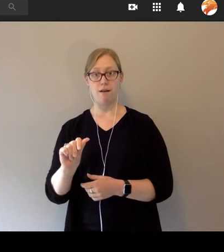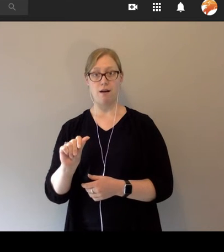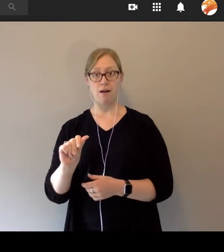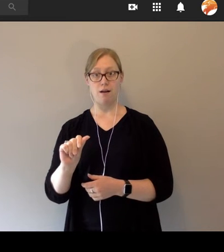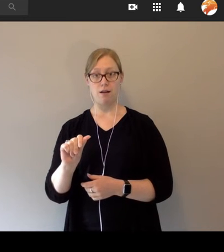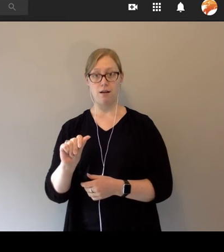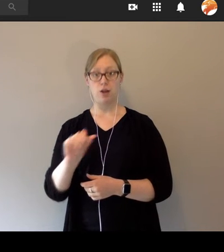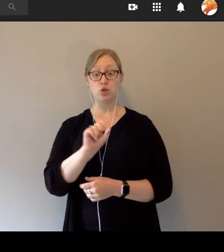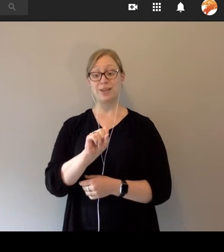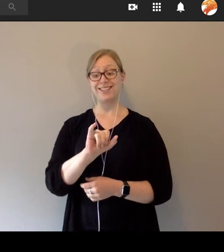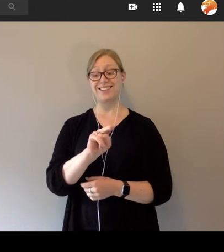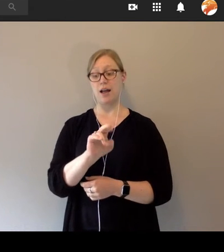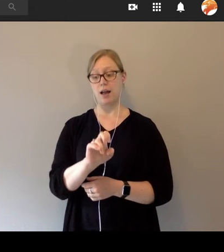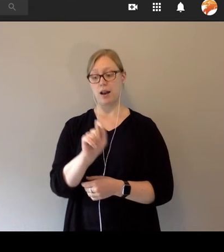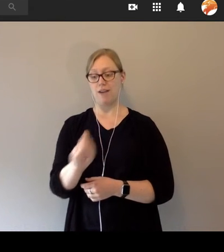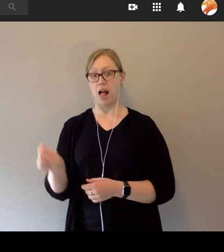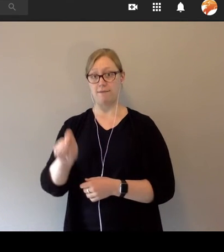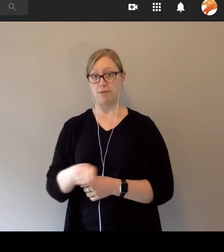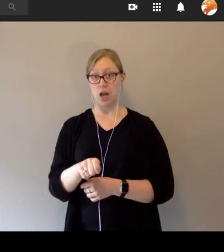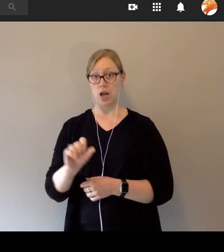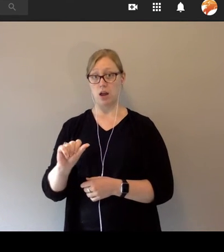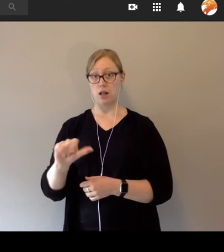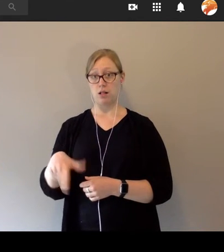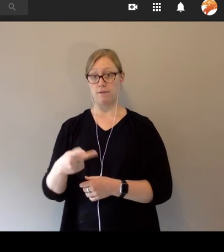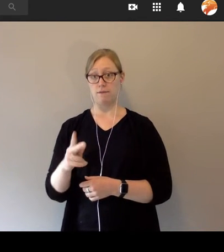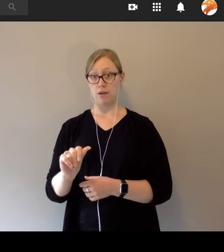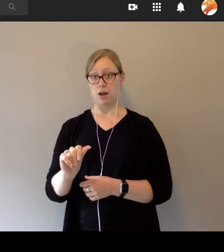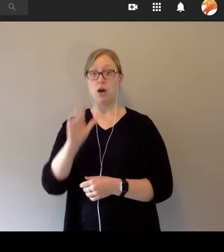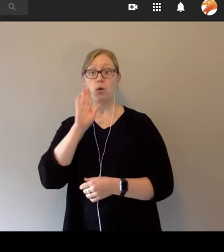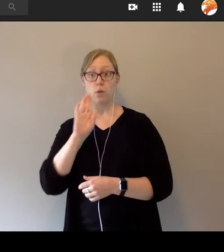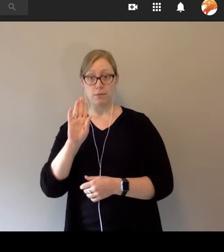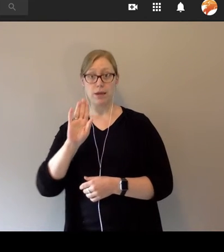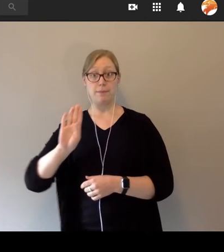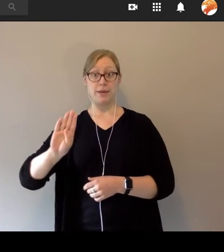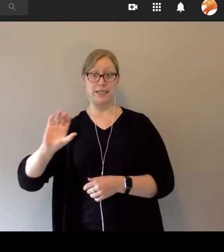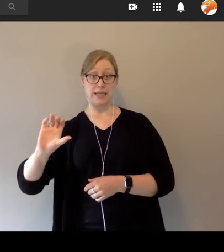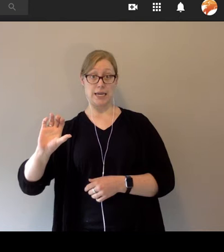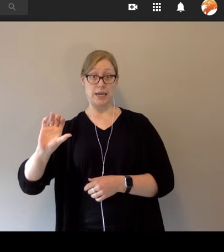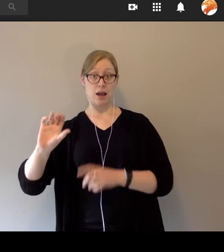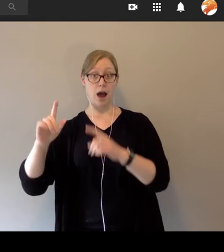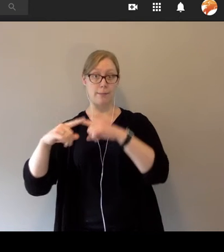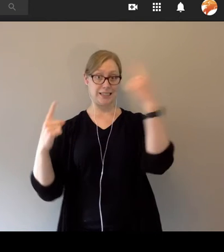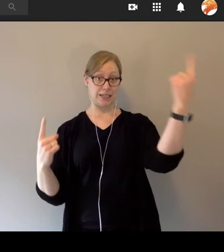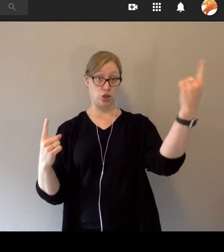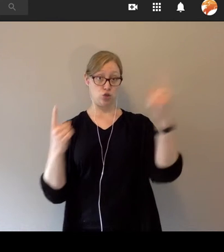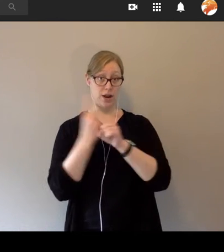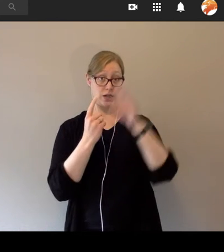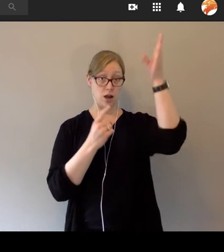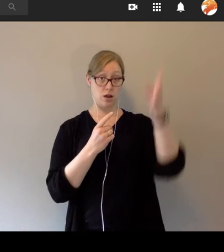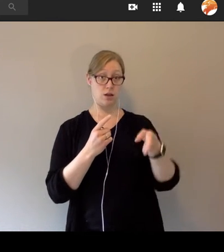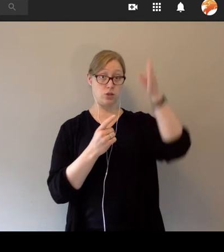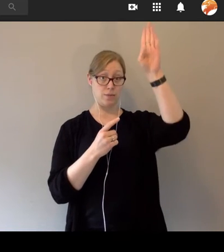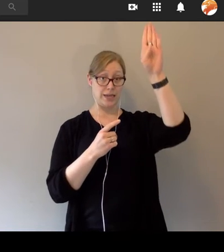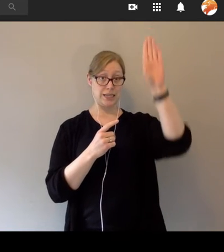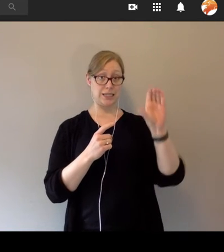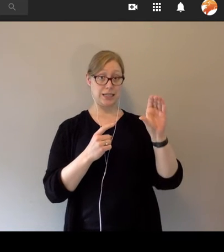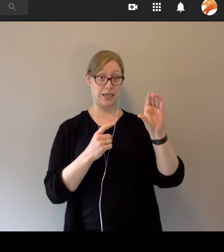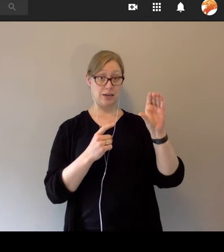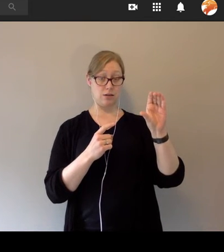alpha is going to be BC, opposite, right, over hypotenuse. So remember,